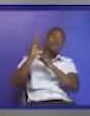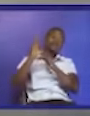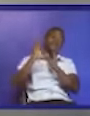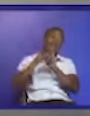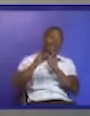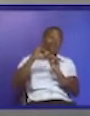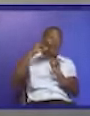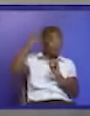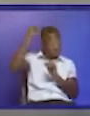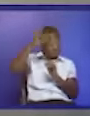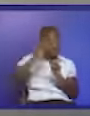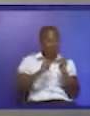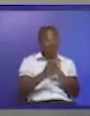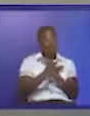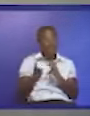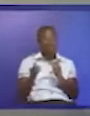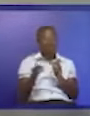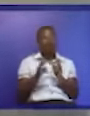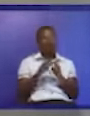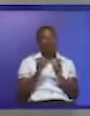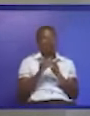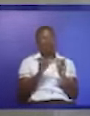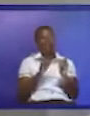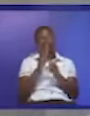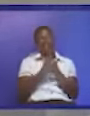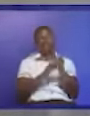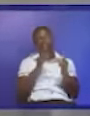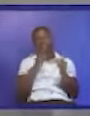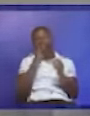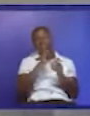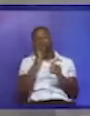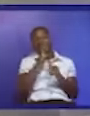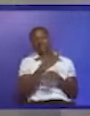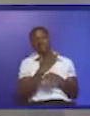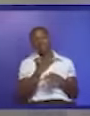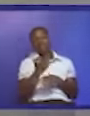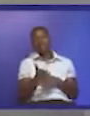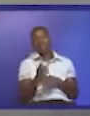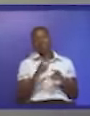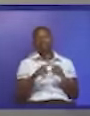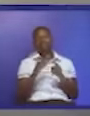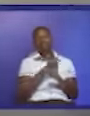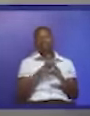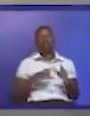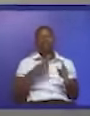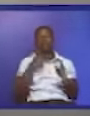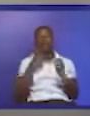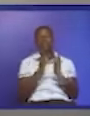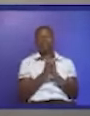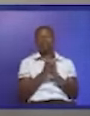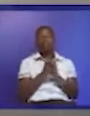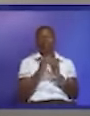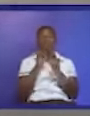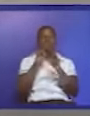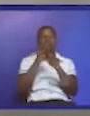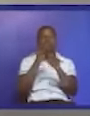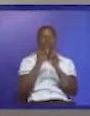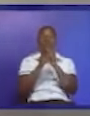we together? To cause all kinds of evil and mayhem. He says, but the Lord shall look and from heaven he shall